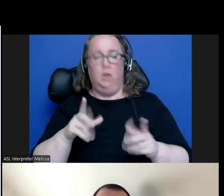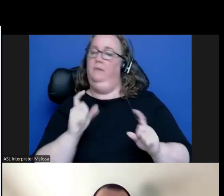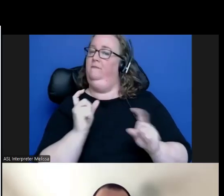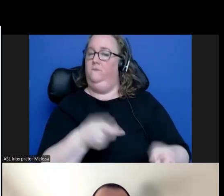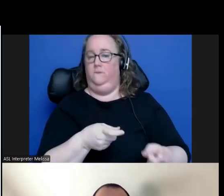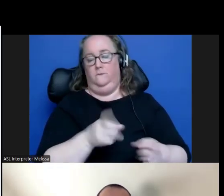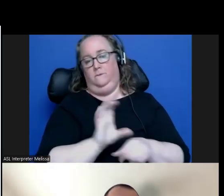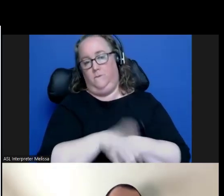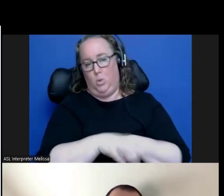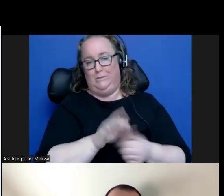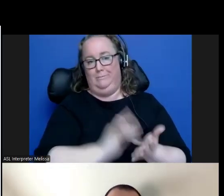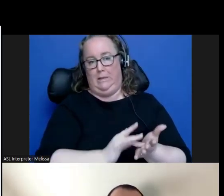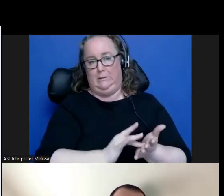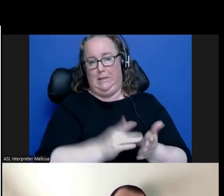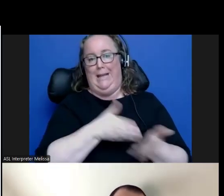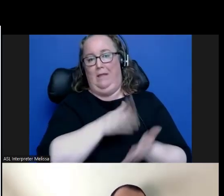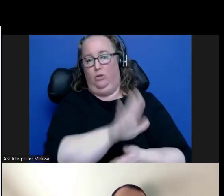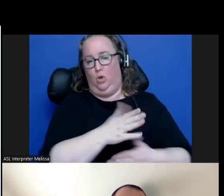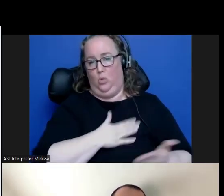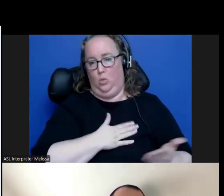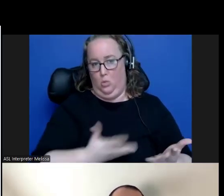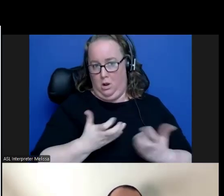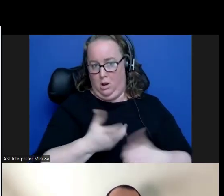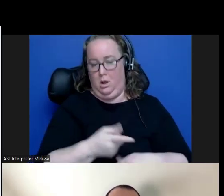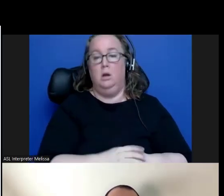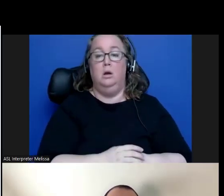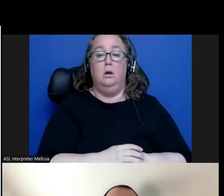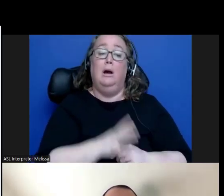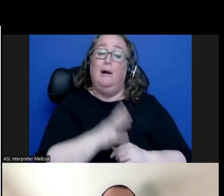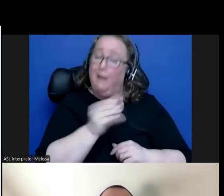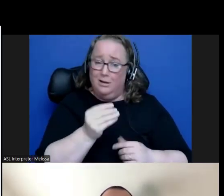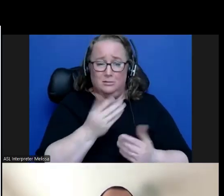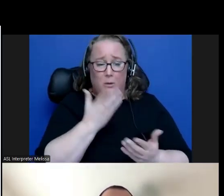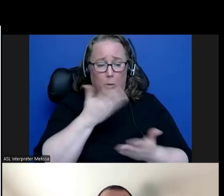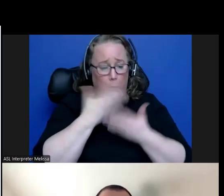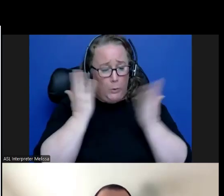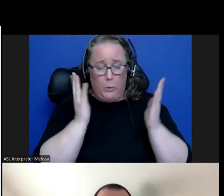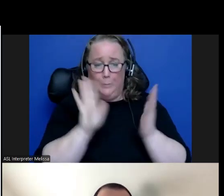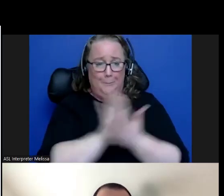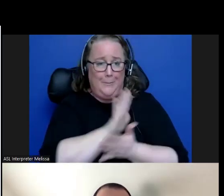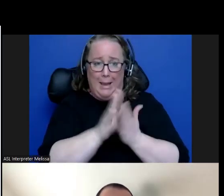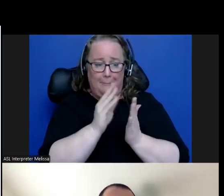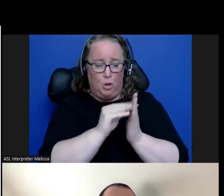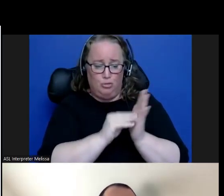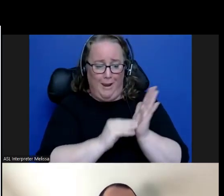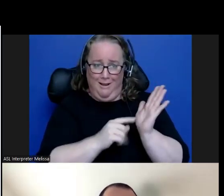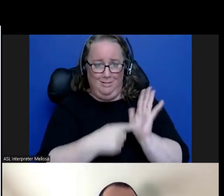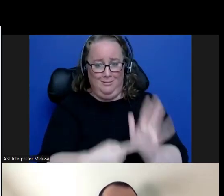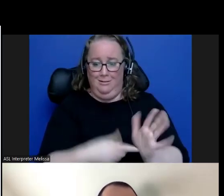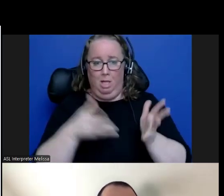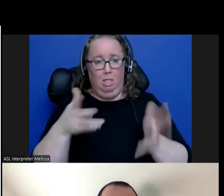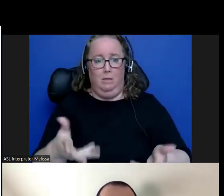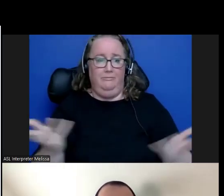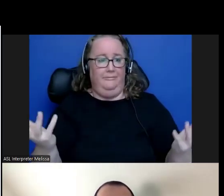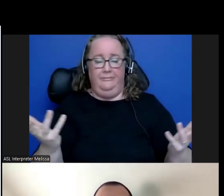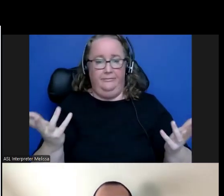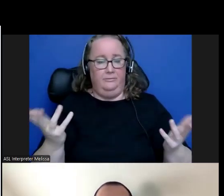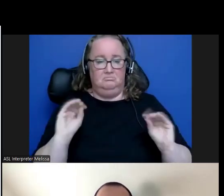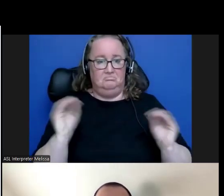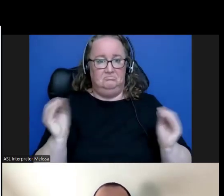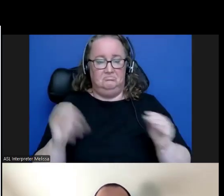against their will, and the lack of a paper trail that they're able to leave, that they leave behind,